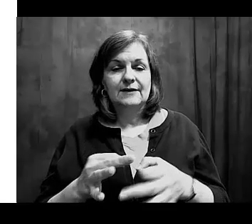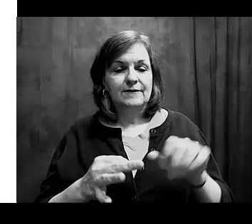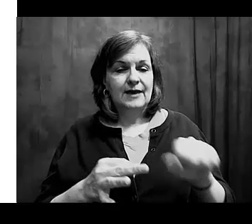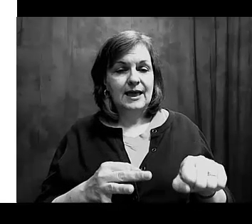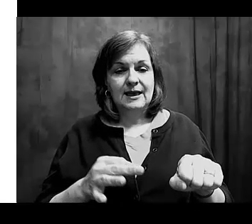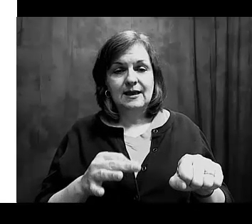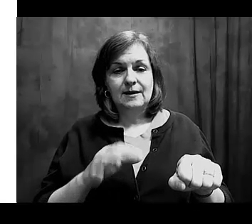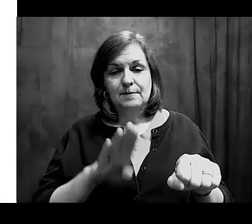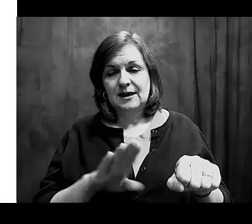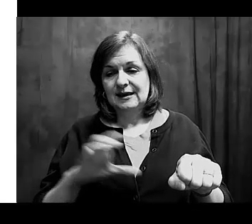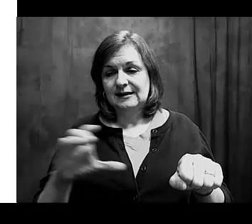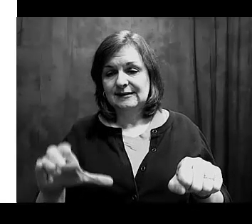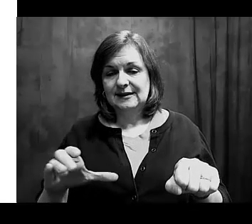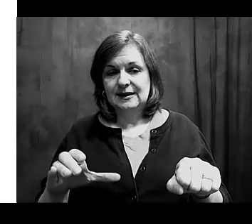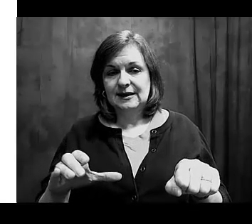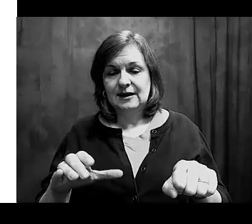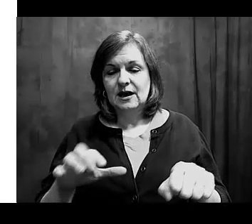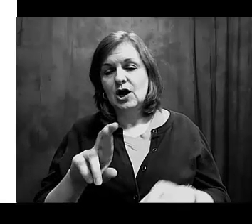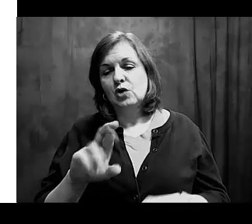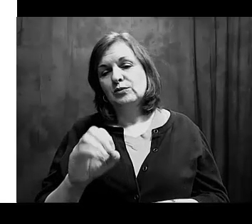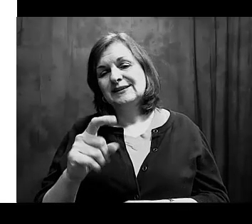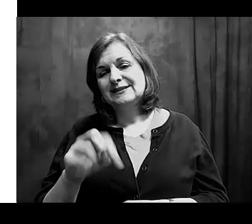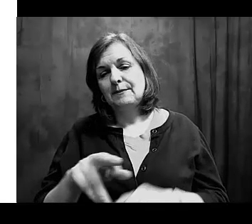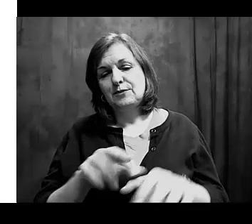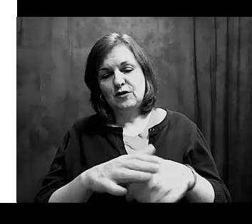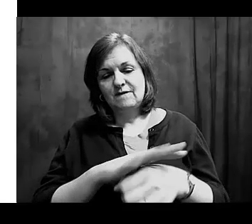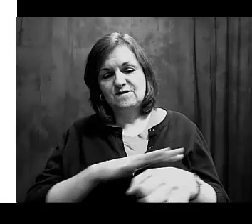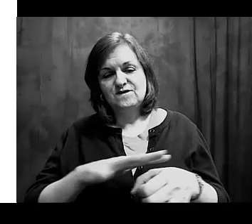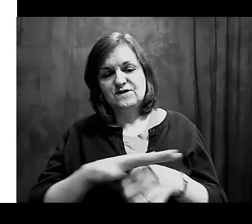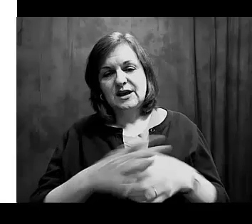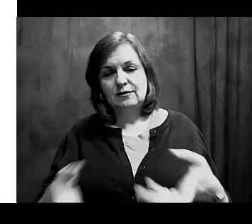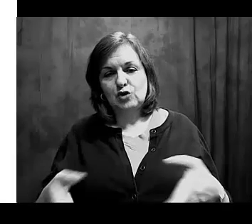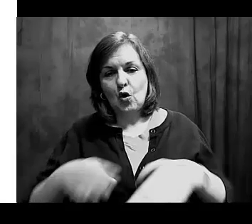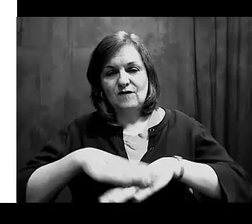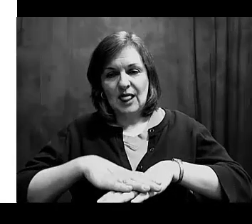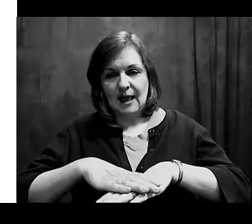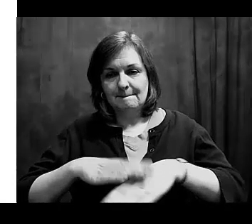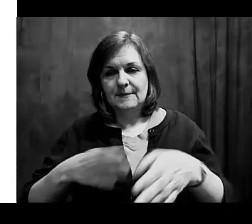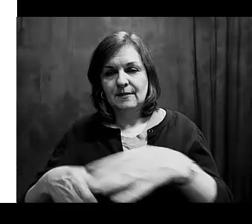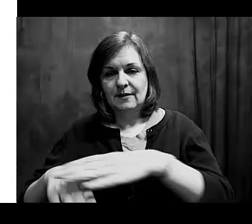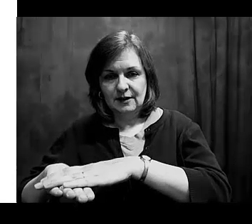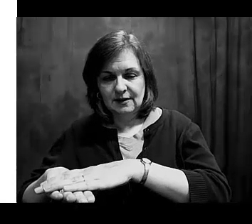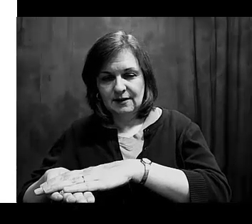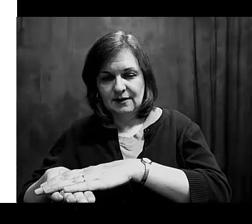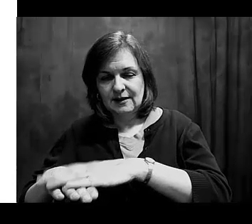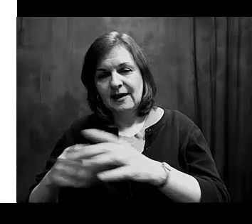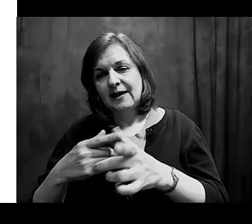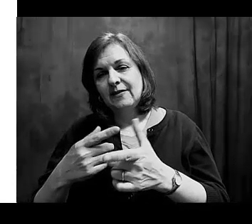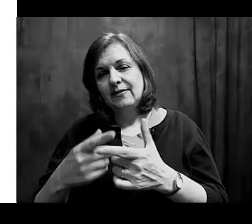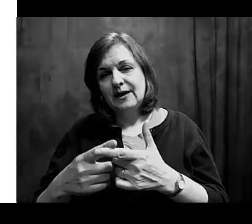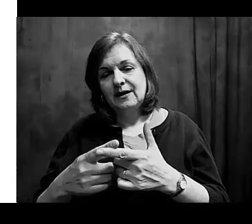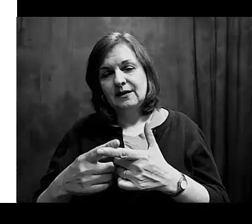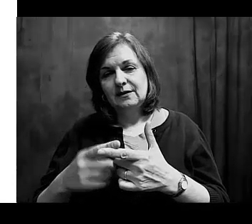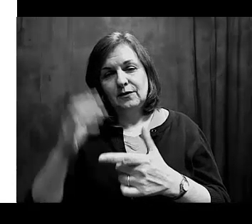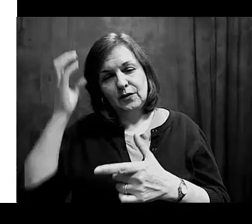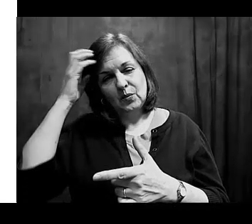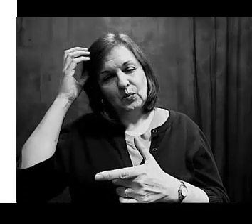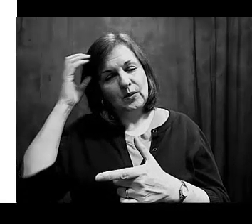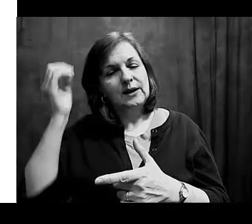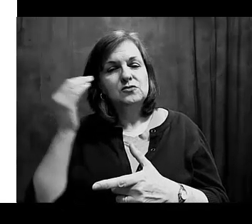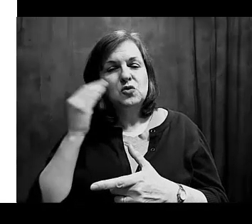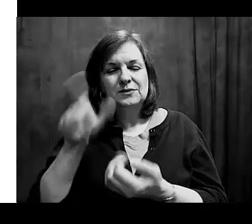The more overlap you have between these receptor fields, the more precise you can be